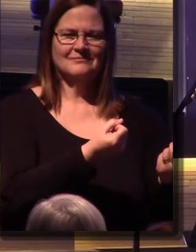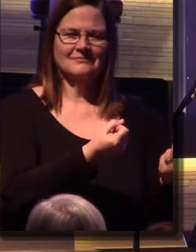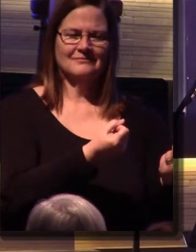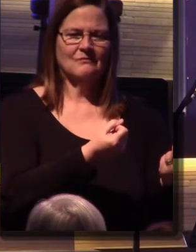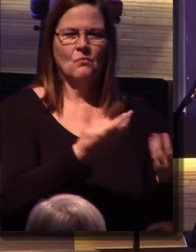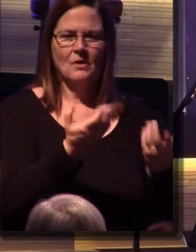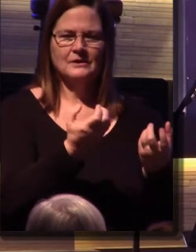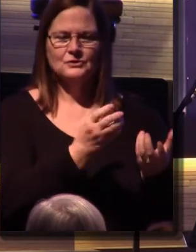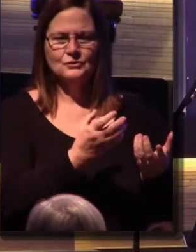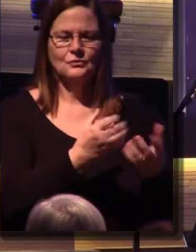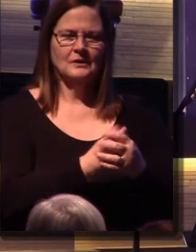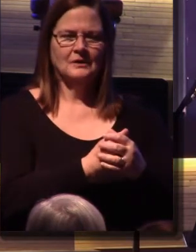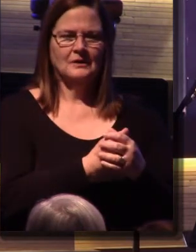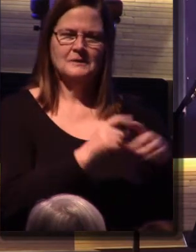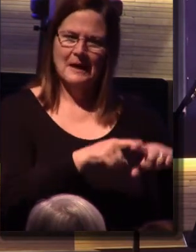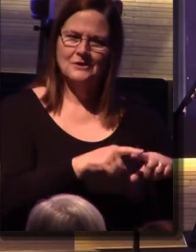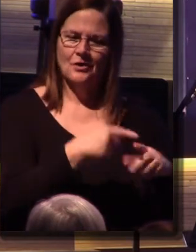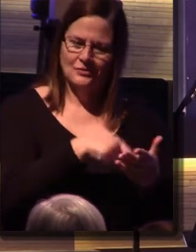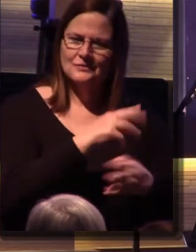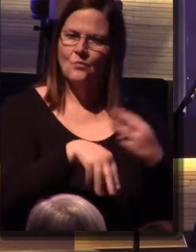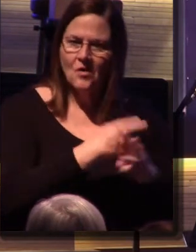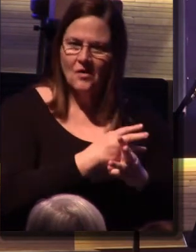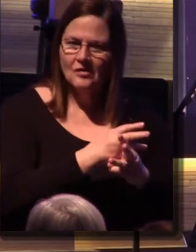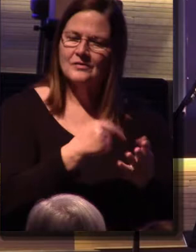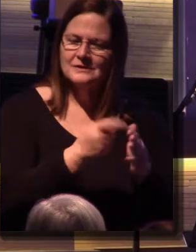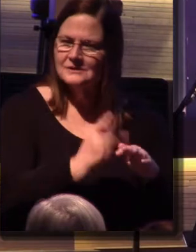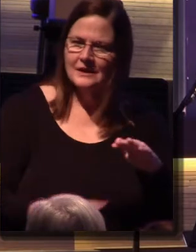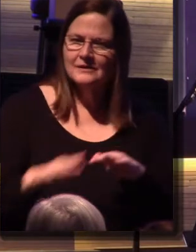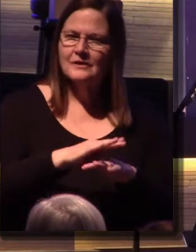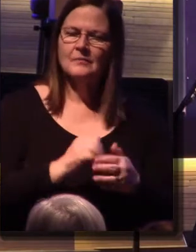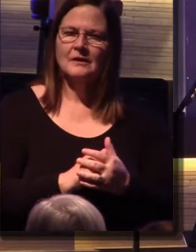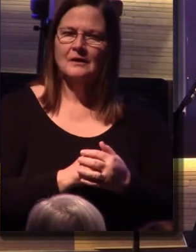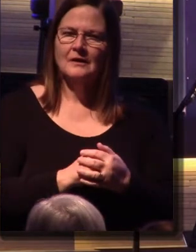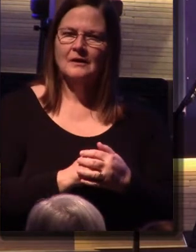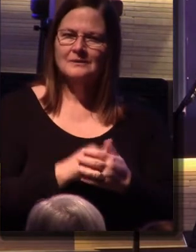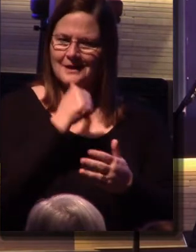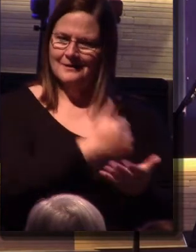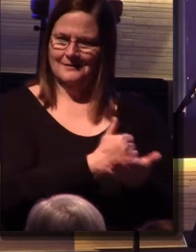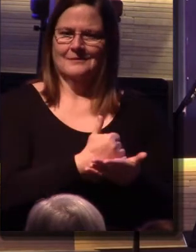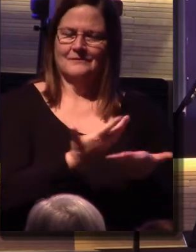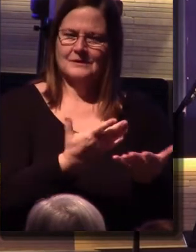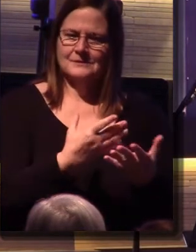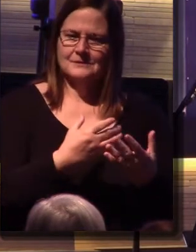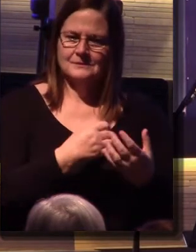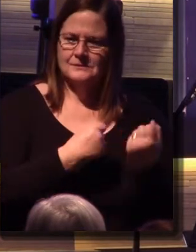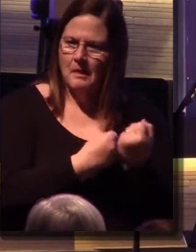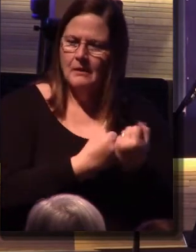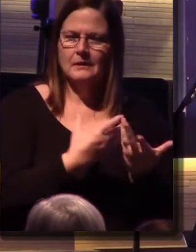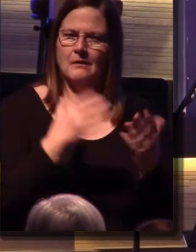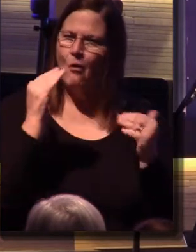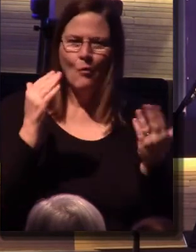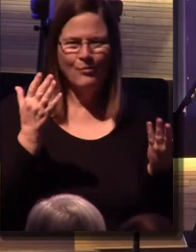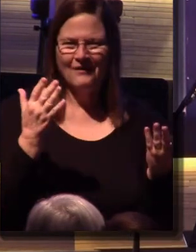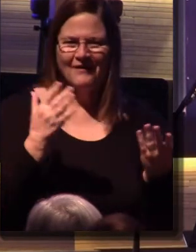be looking to invest in this world and this kingdom as if it's going to give us stability